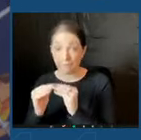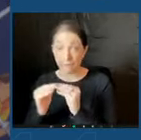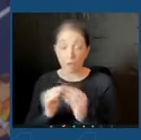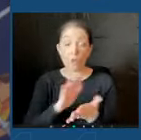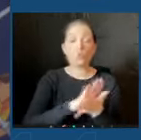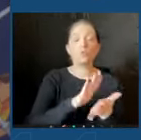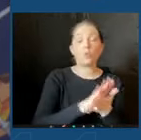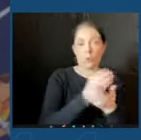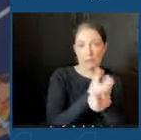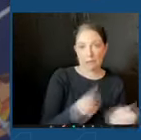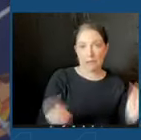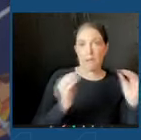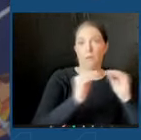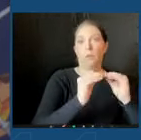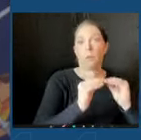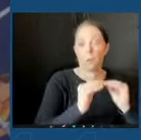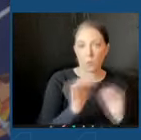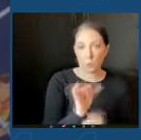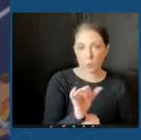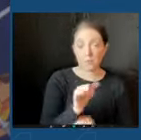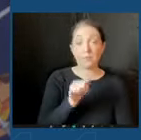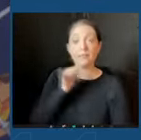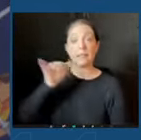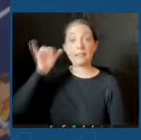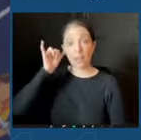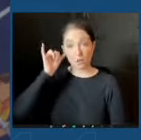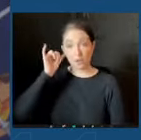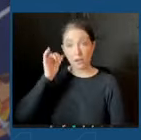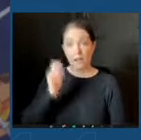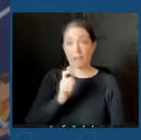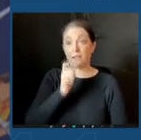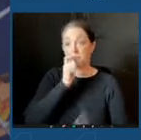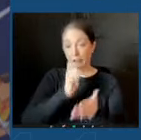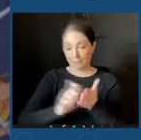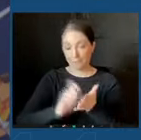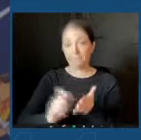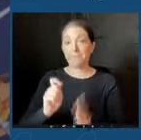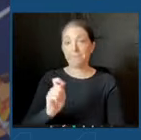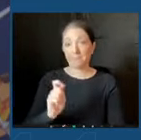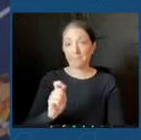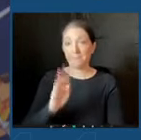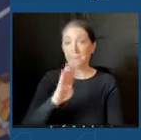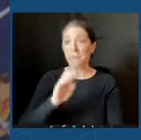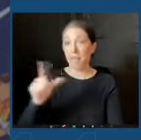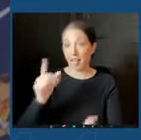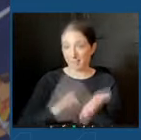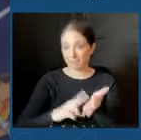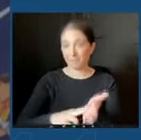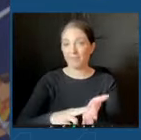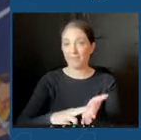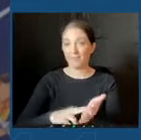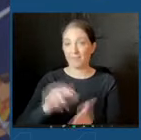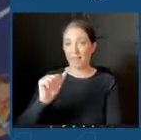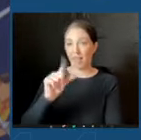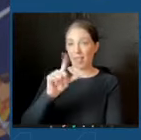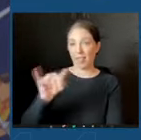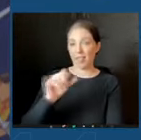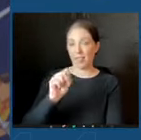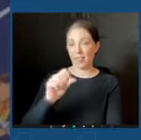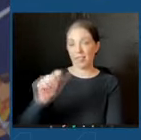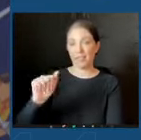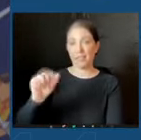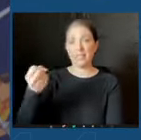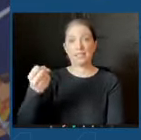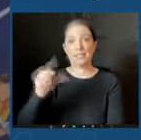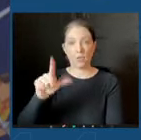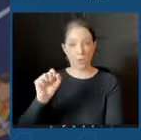schools safer. Yesterday, I took a pen similar to this bill signing of something called Alyssa's Law.